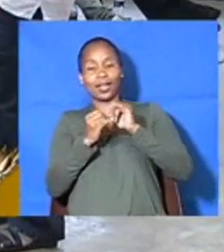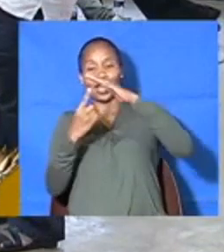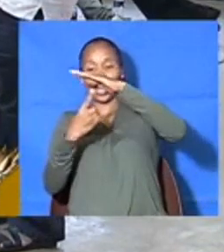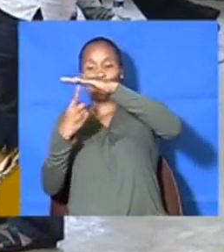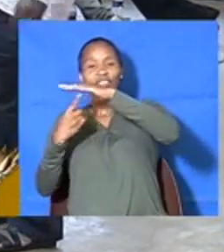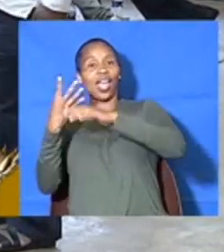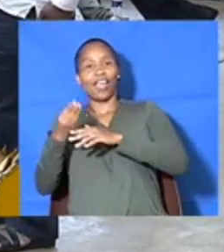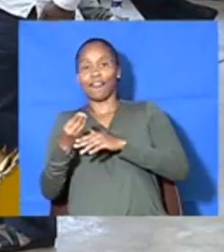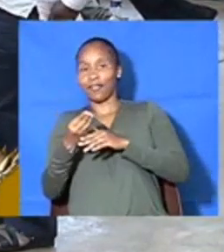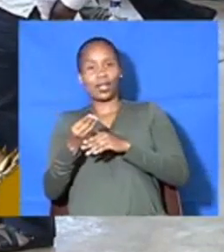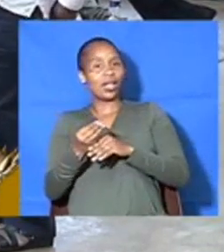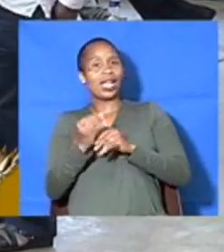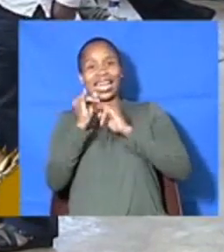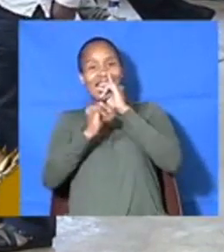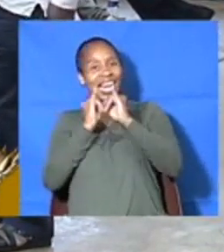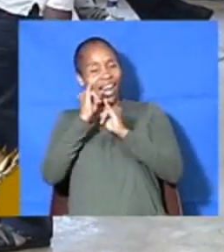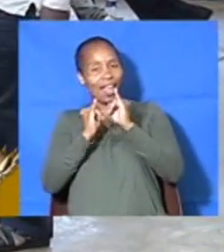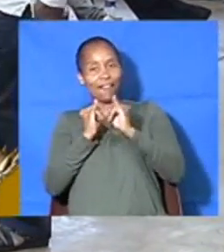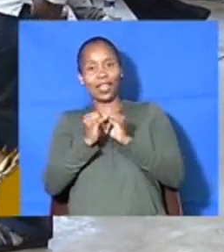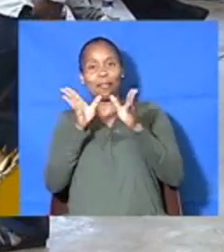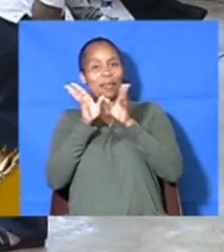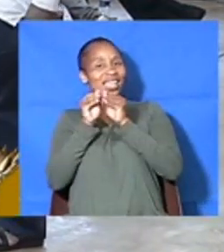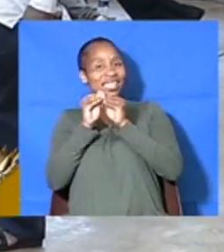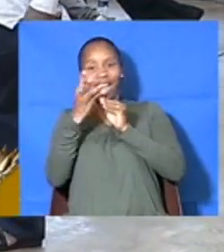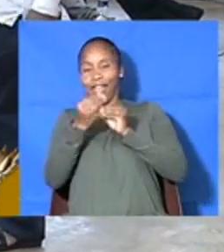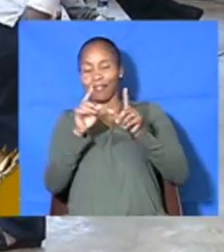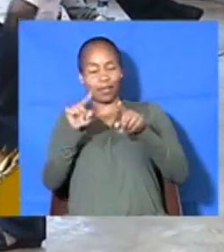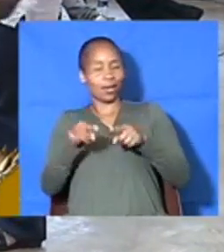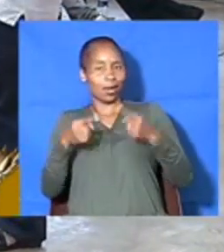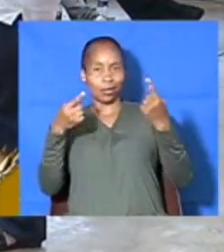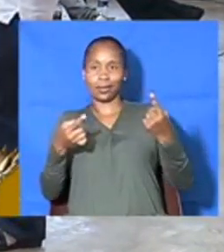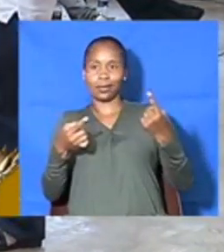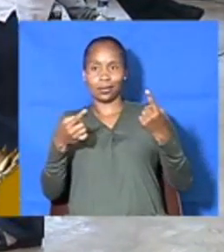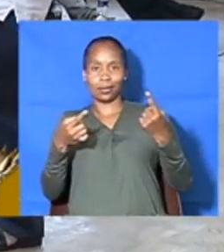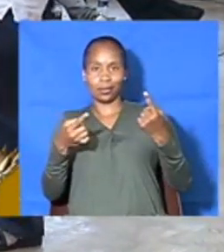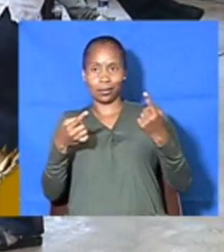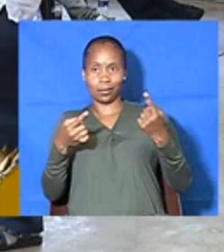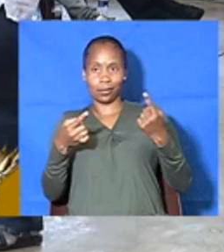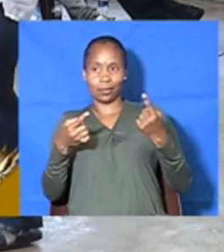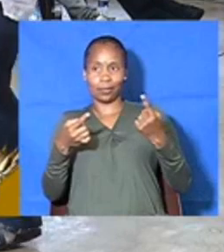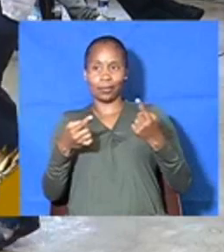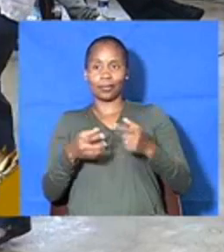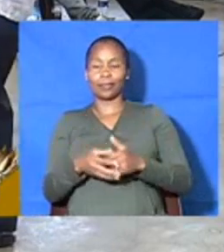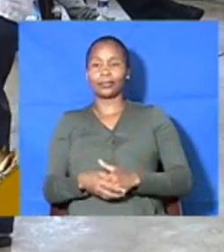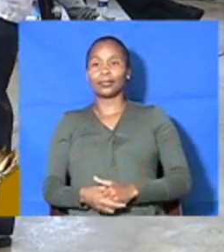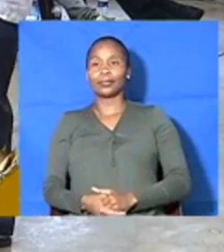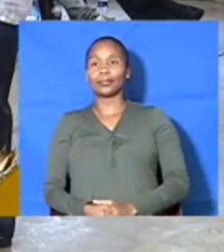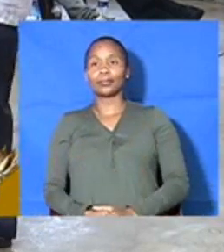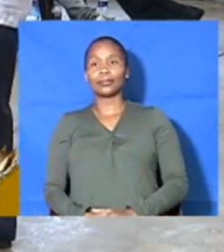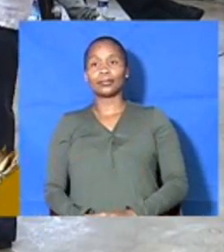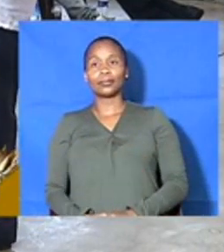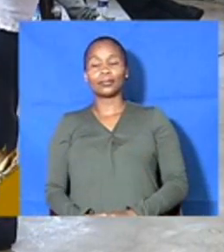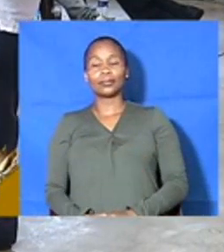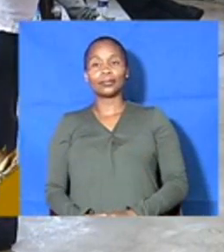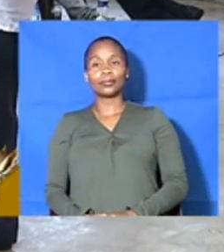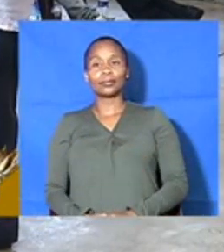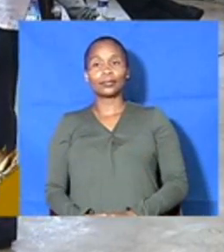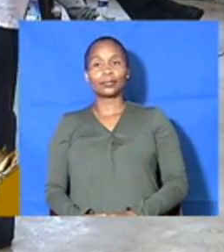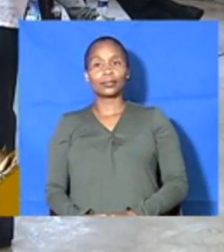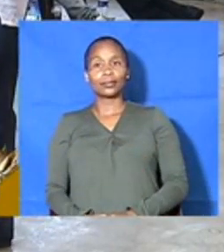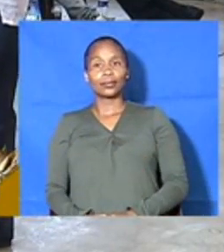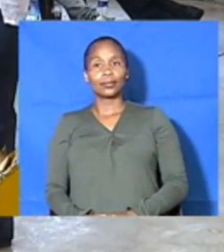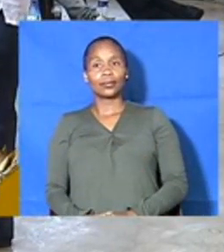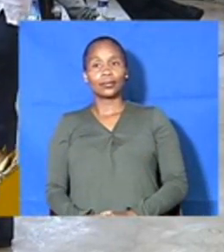We don't have health facilities in rural areas. One day I witnessed a person dying.